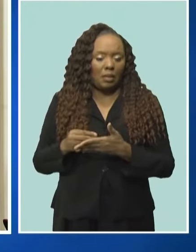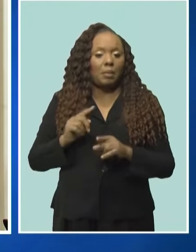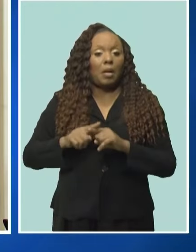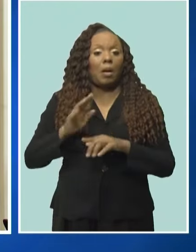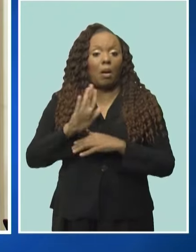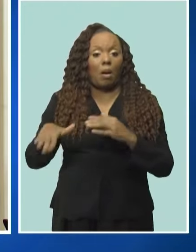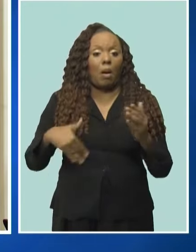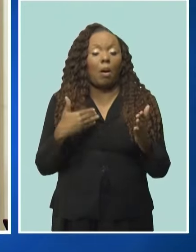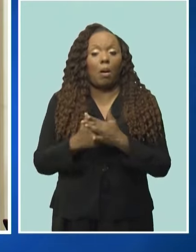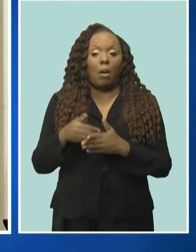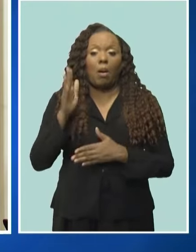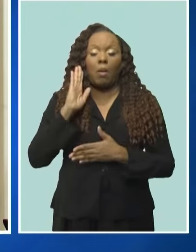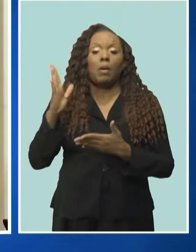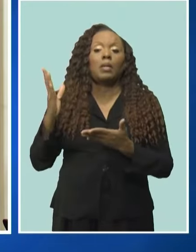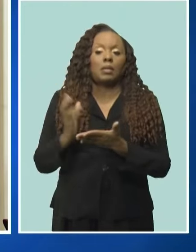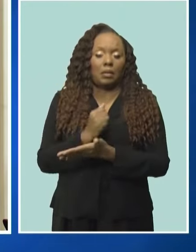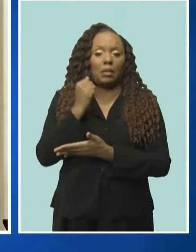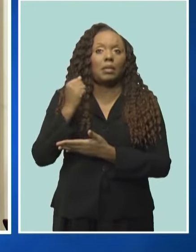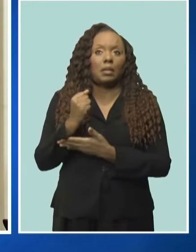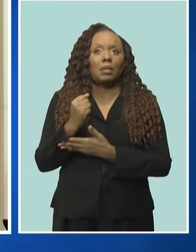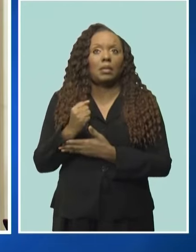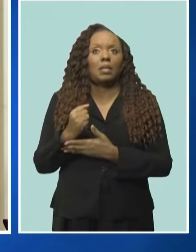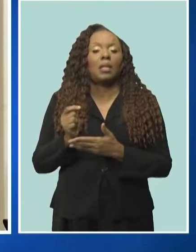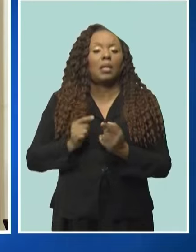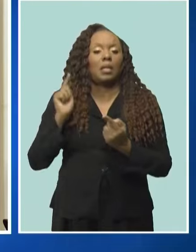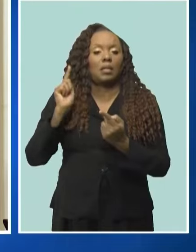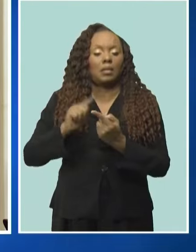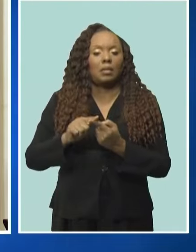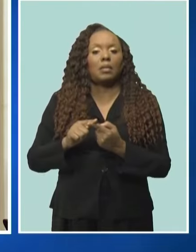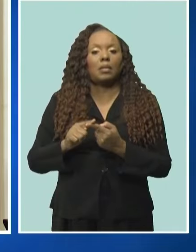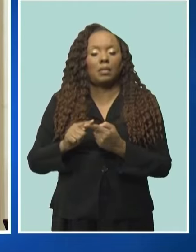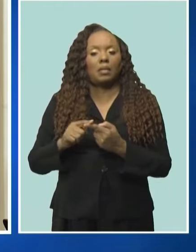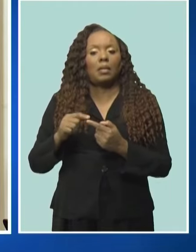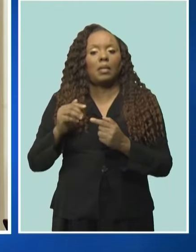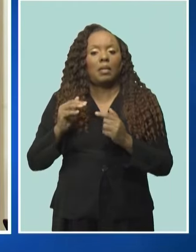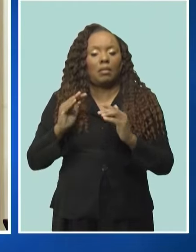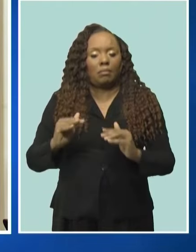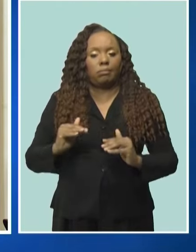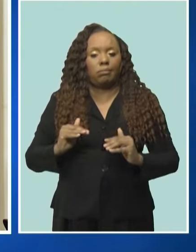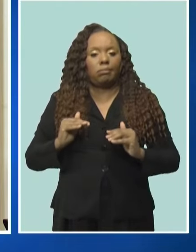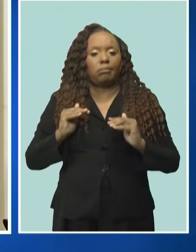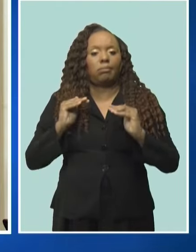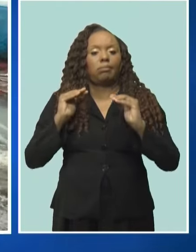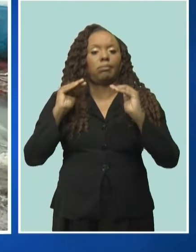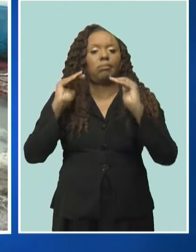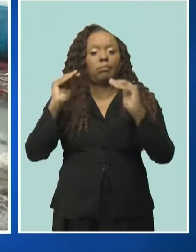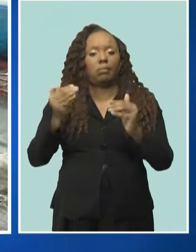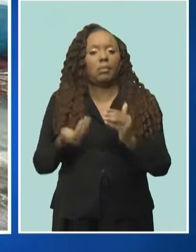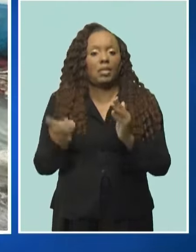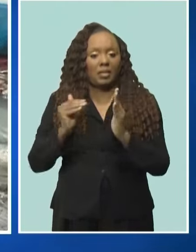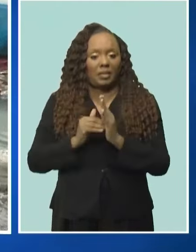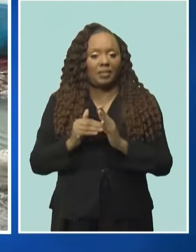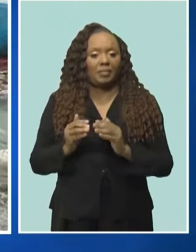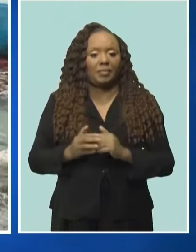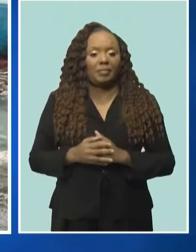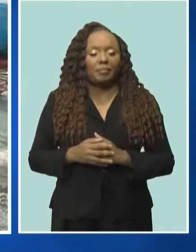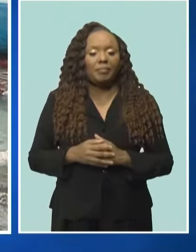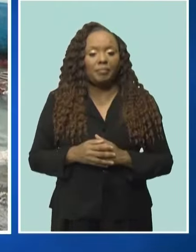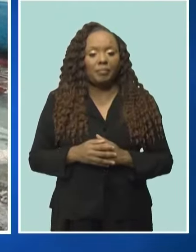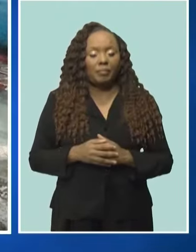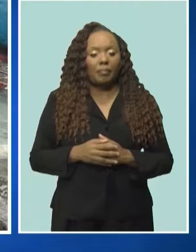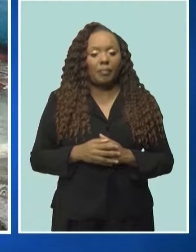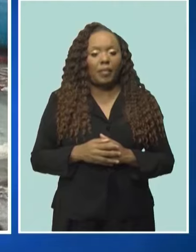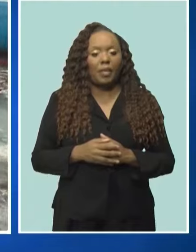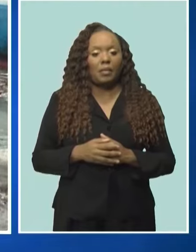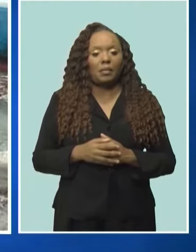benefit over the next few months until we can get the industry back on its feet. Prime Minister Motley says